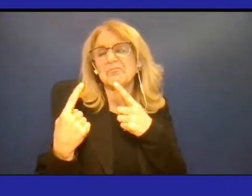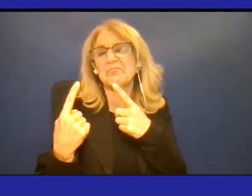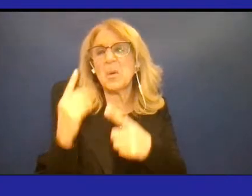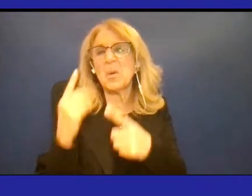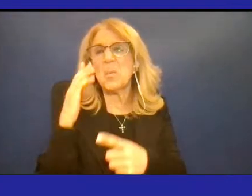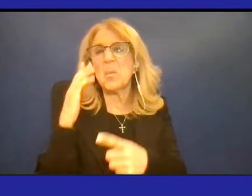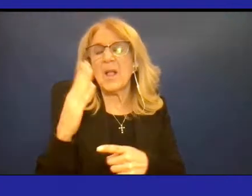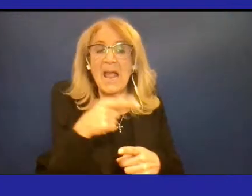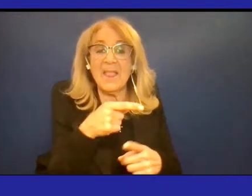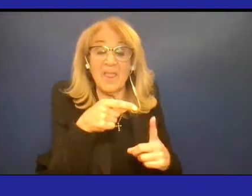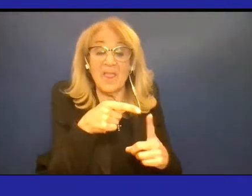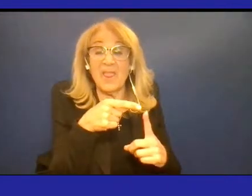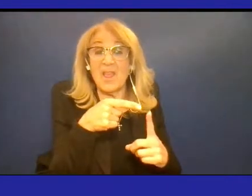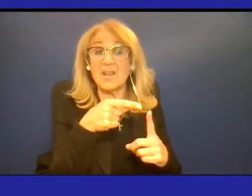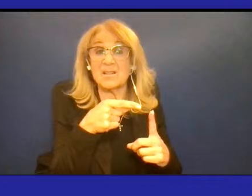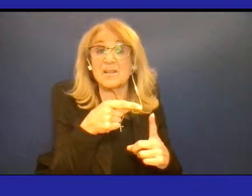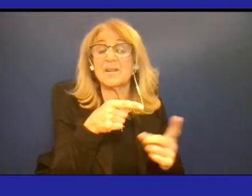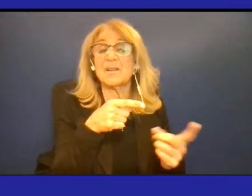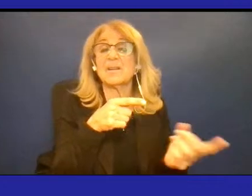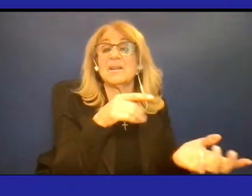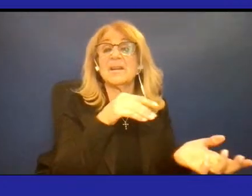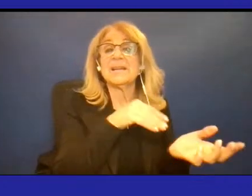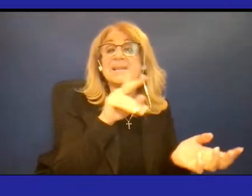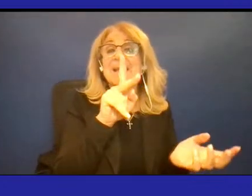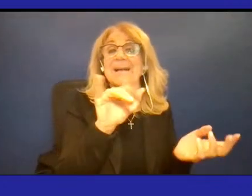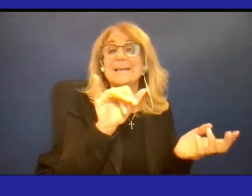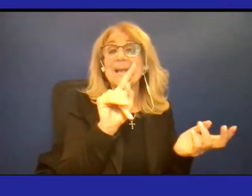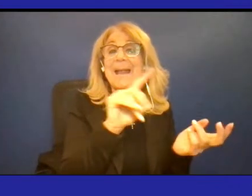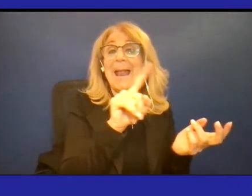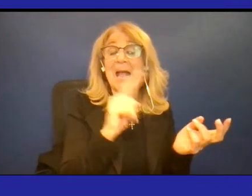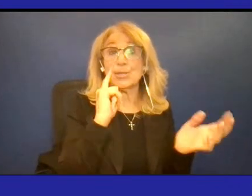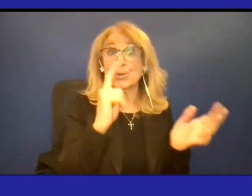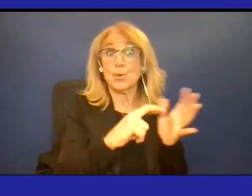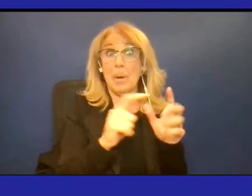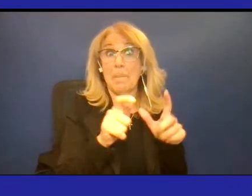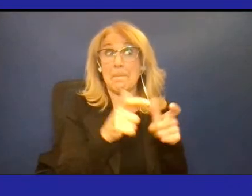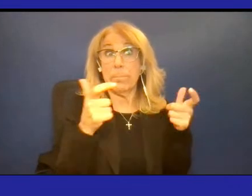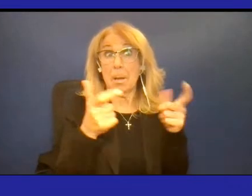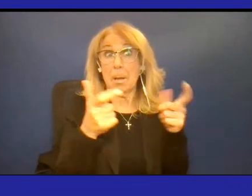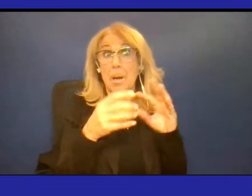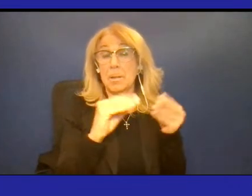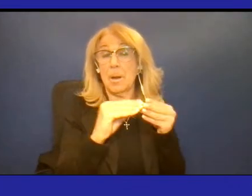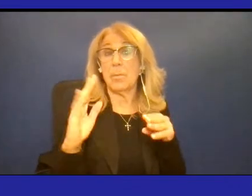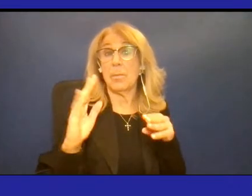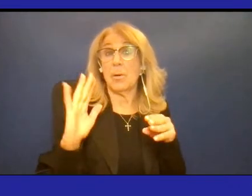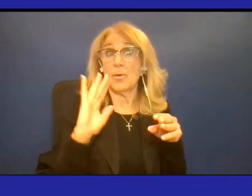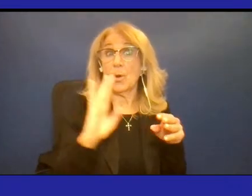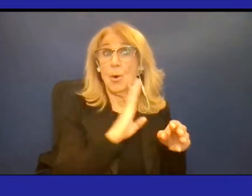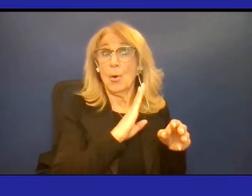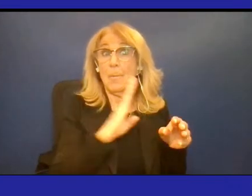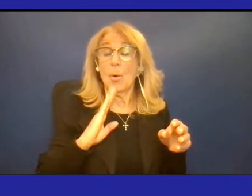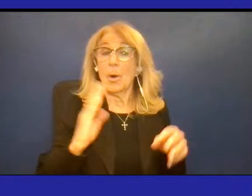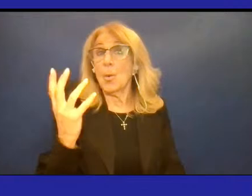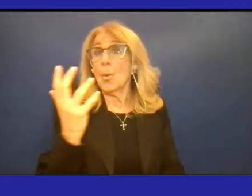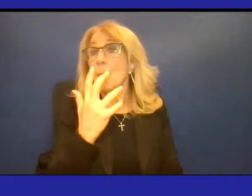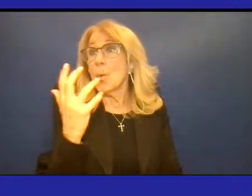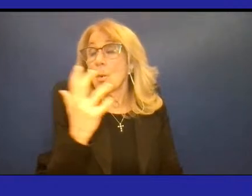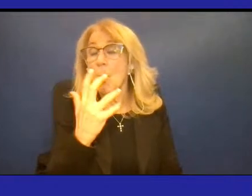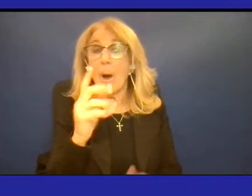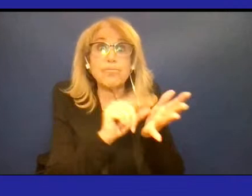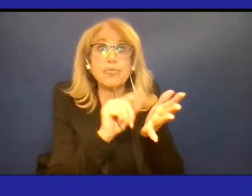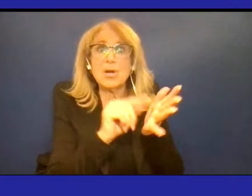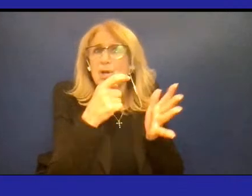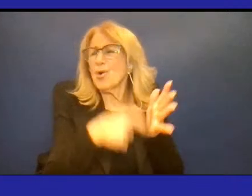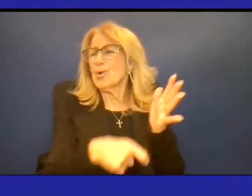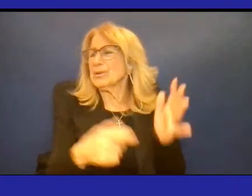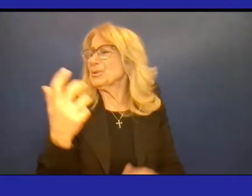by Dr. Katz noticing a big number the last time the board It was huge. Of printing costs. The huge